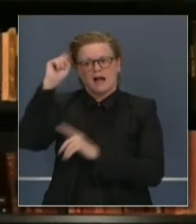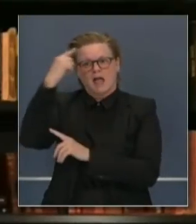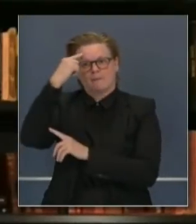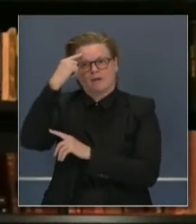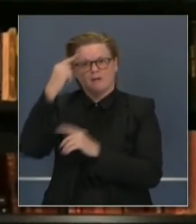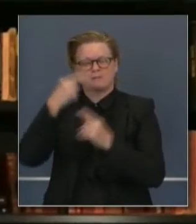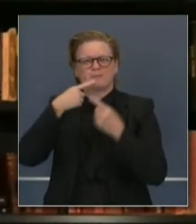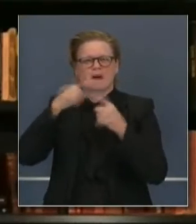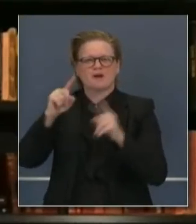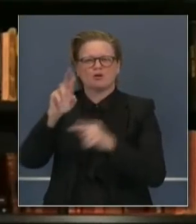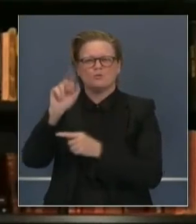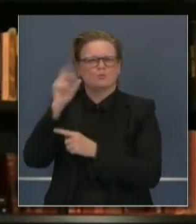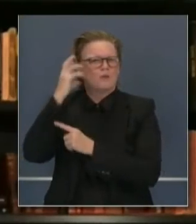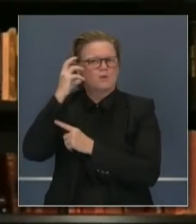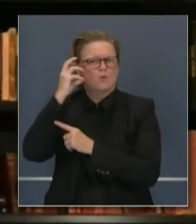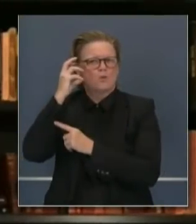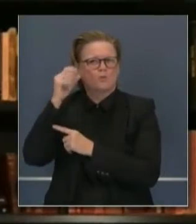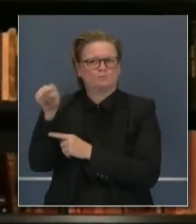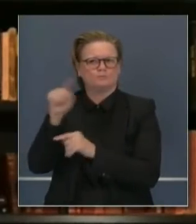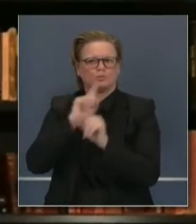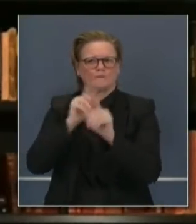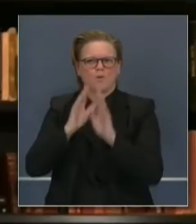Hi, Governor Newsom, can you hear me? Perfectly.